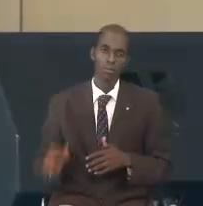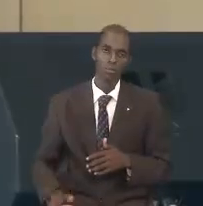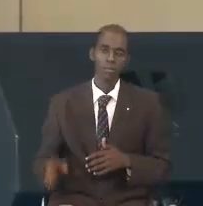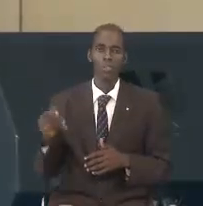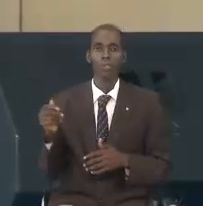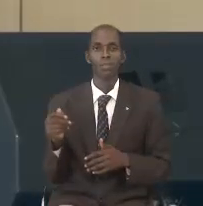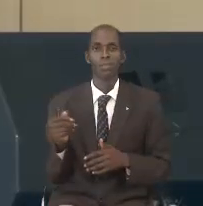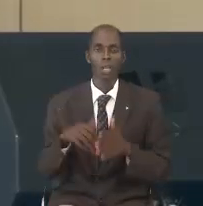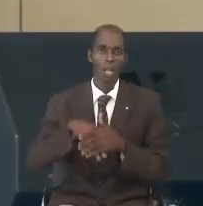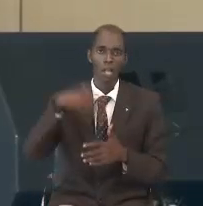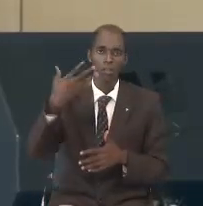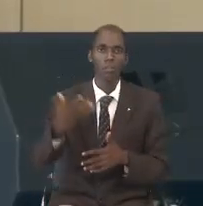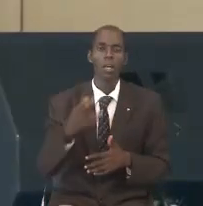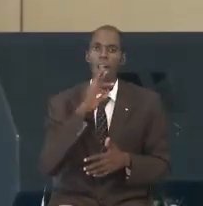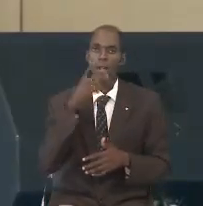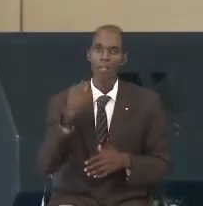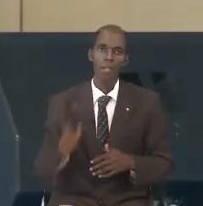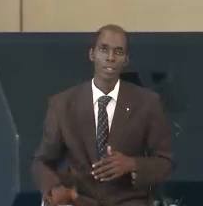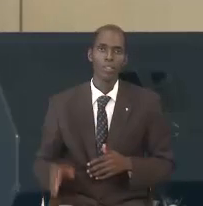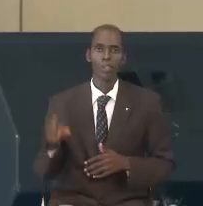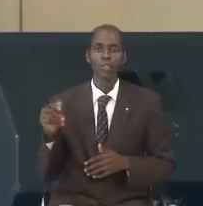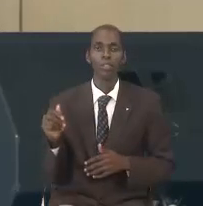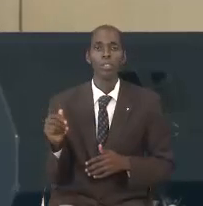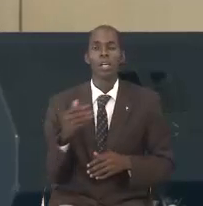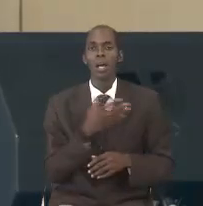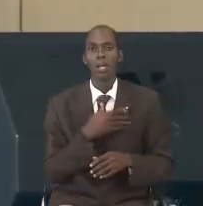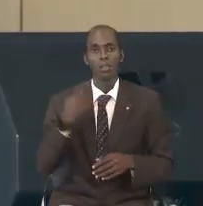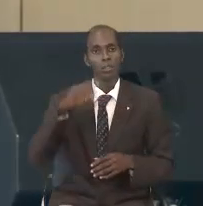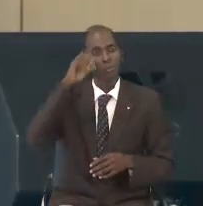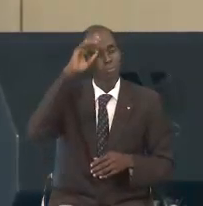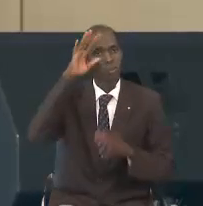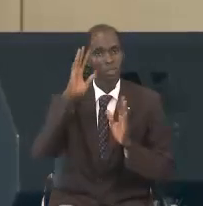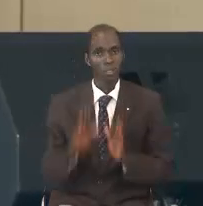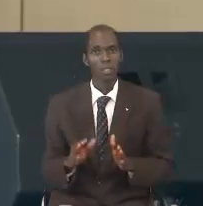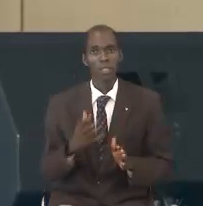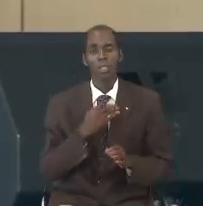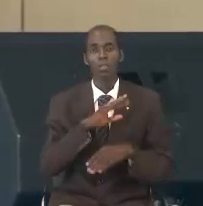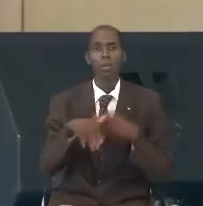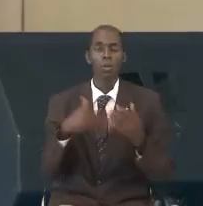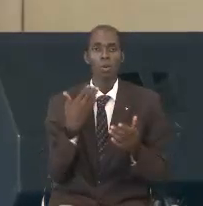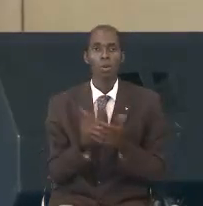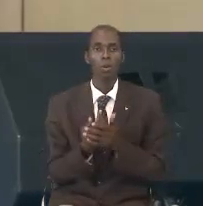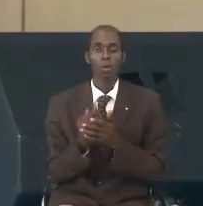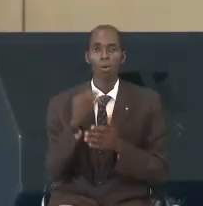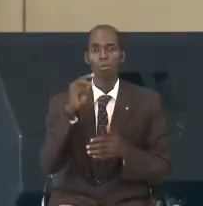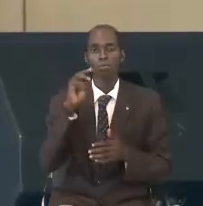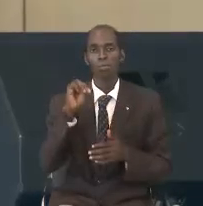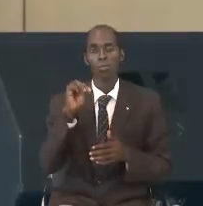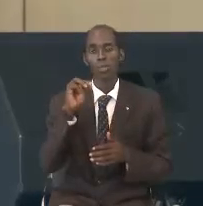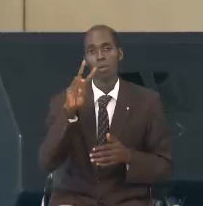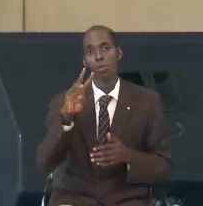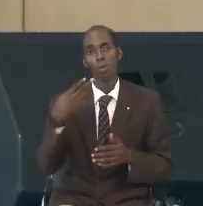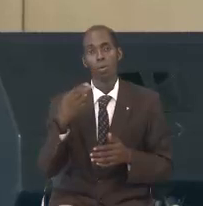Outside are the dogs and the sorcerers and the whoremongers and the murderers and